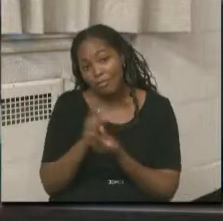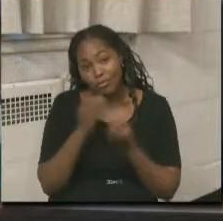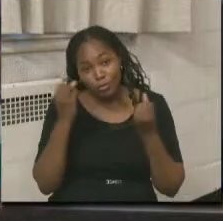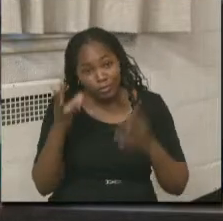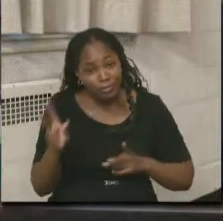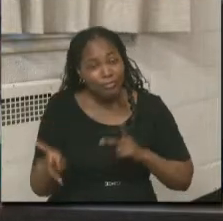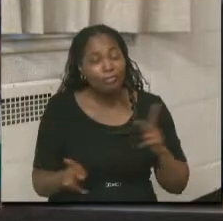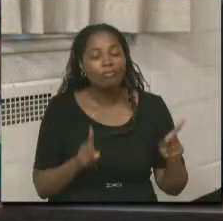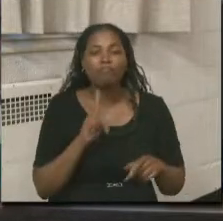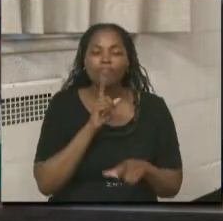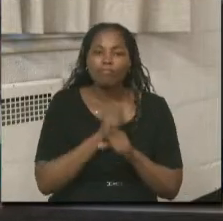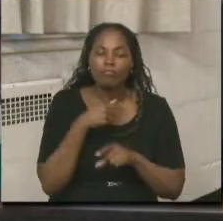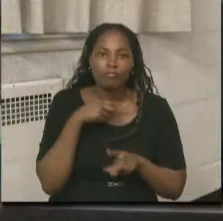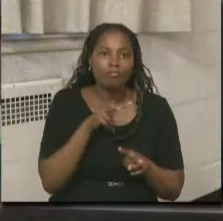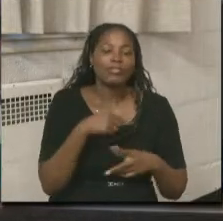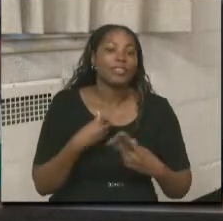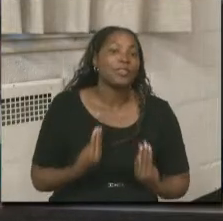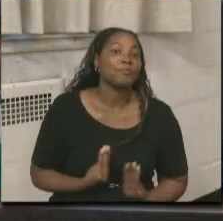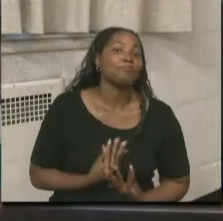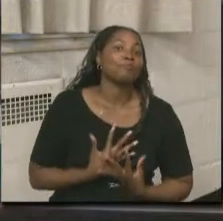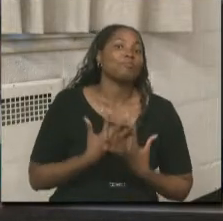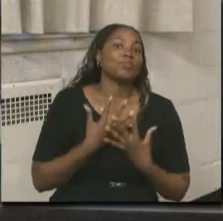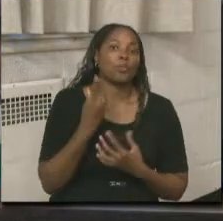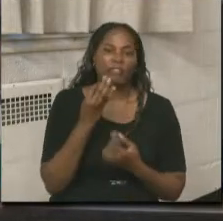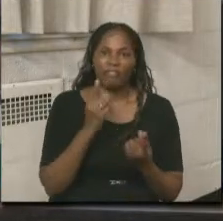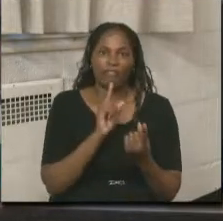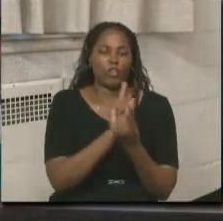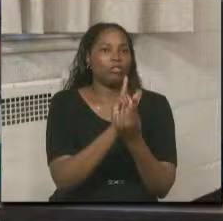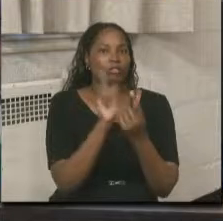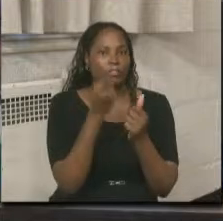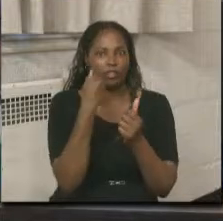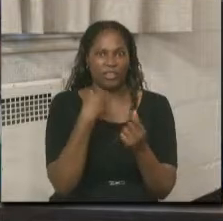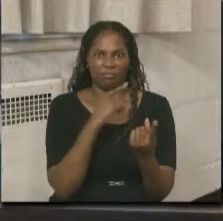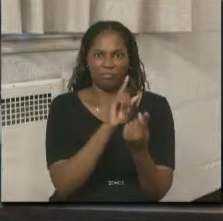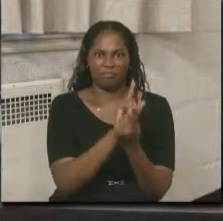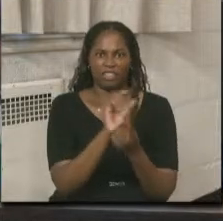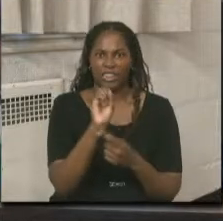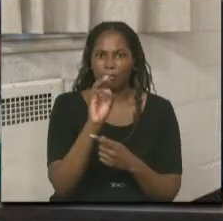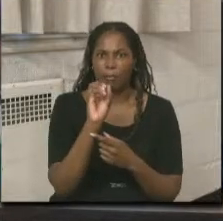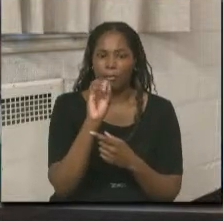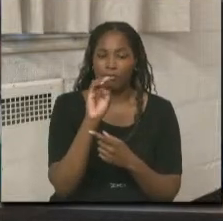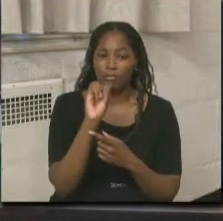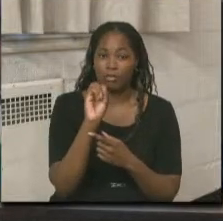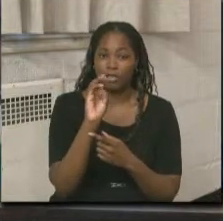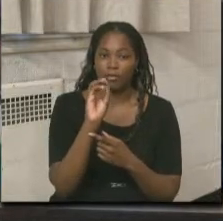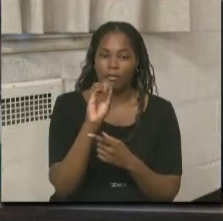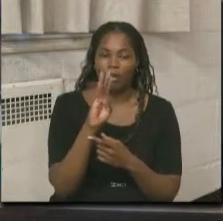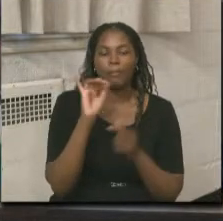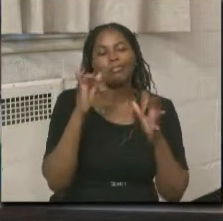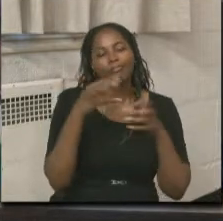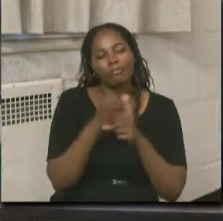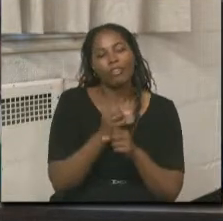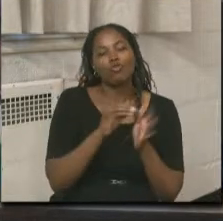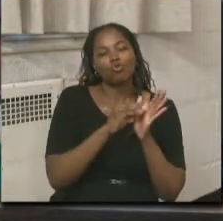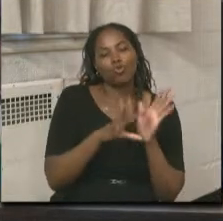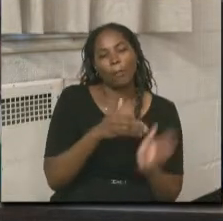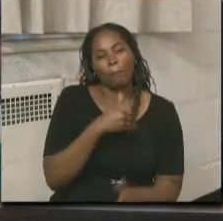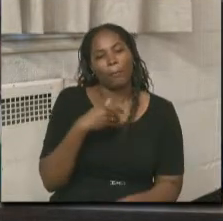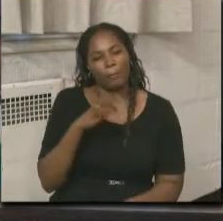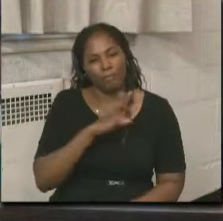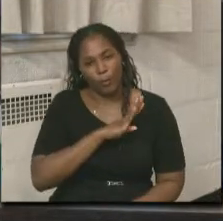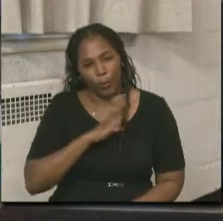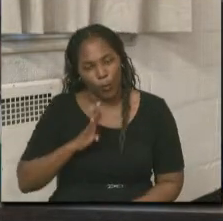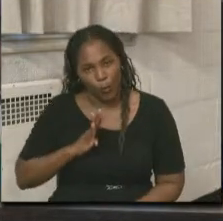was truly inspired by one of the first SMOBs I met in my life, which was the 41st student member of the board, formerly Nina